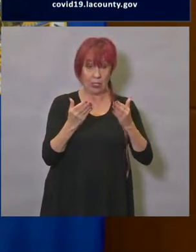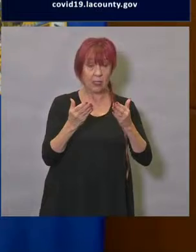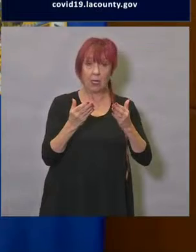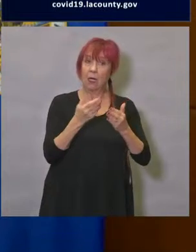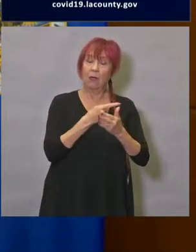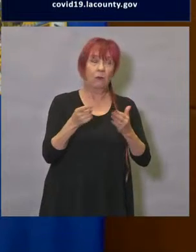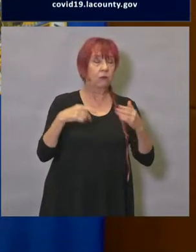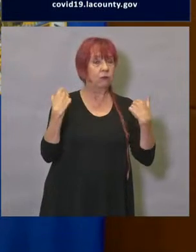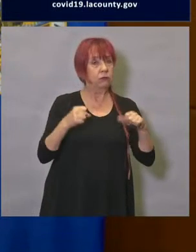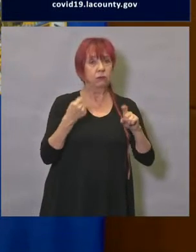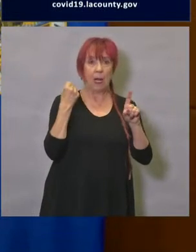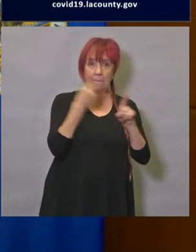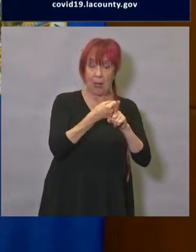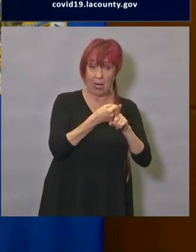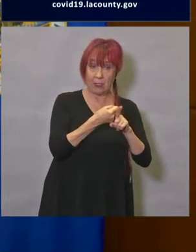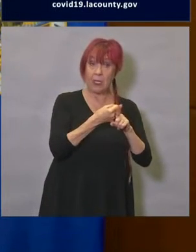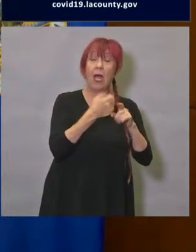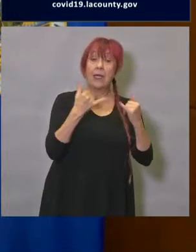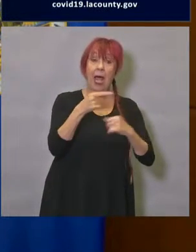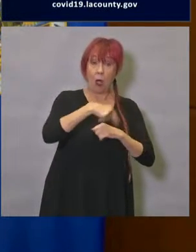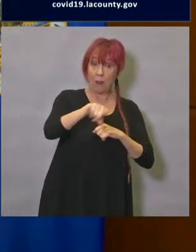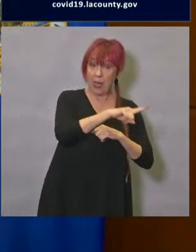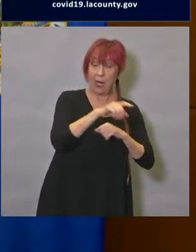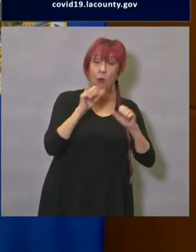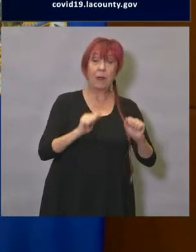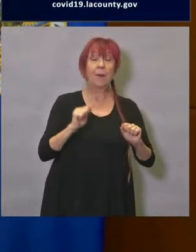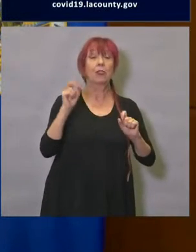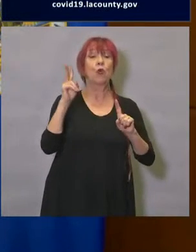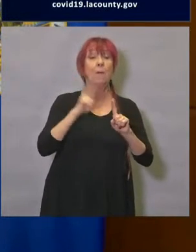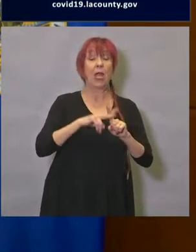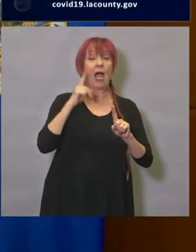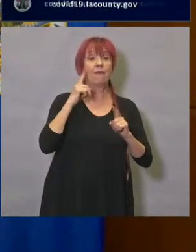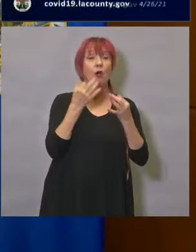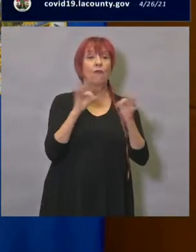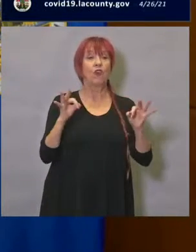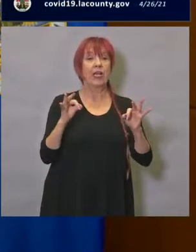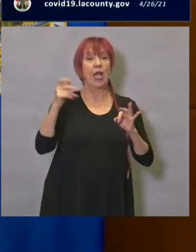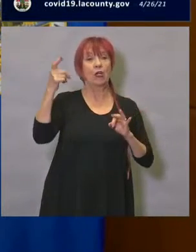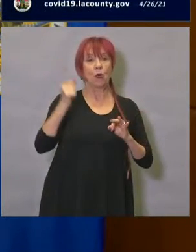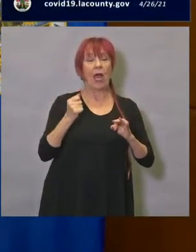impacted by the pandemic will be able to apply for free grant funding through